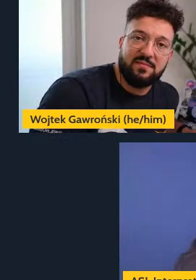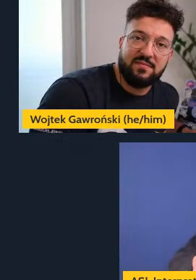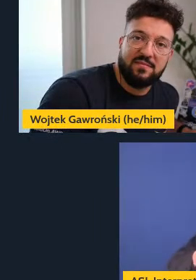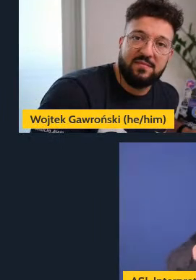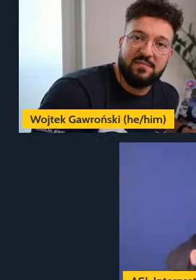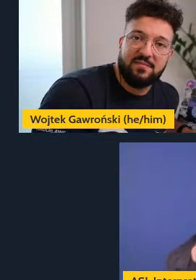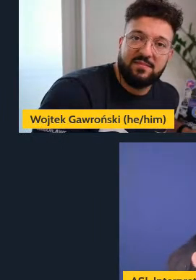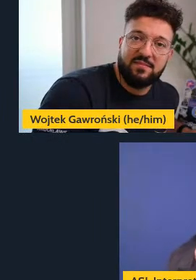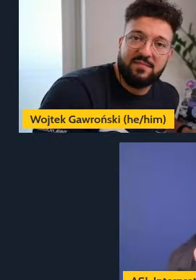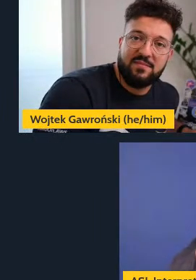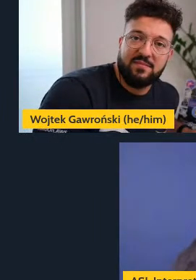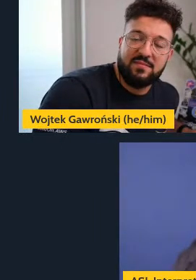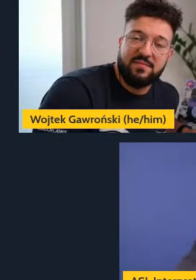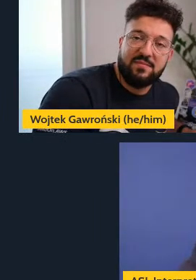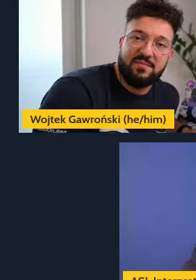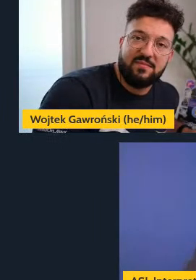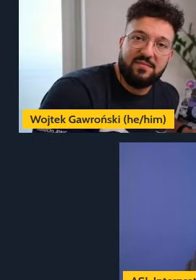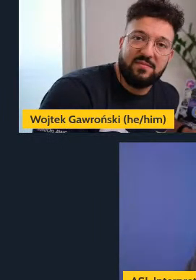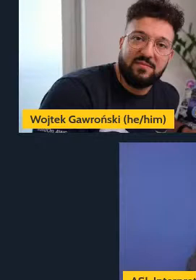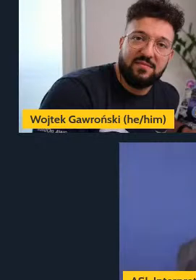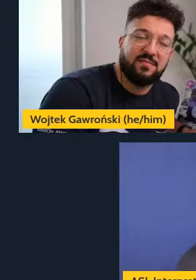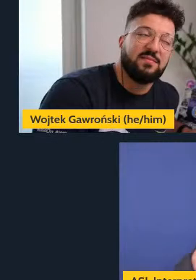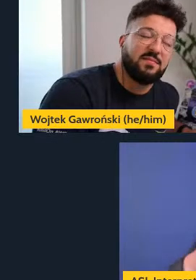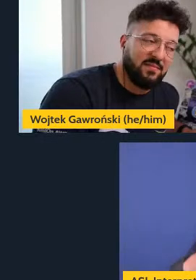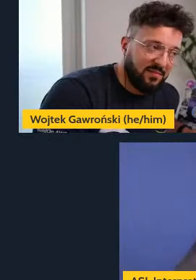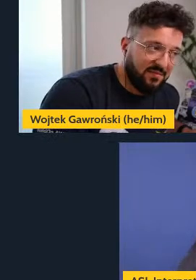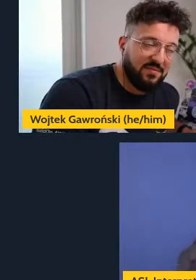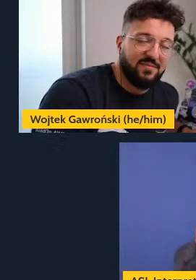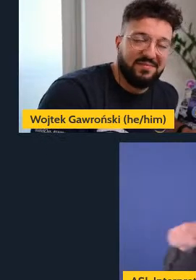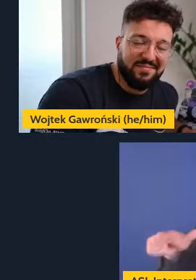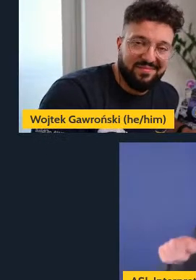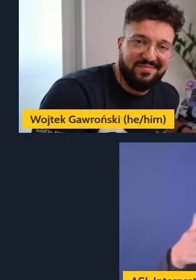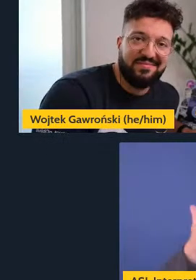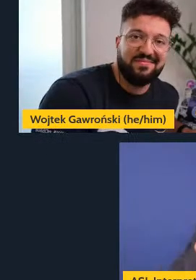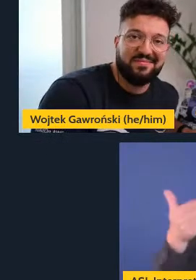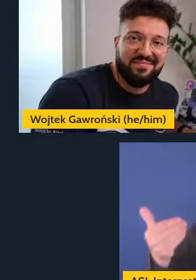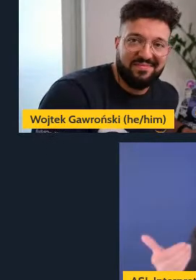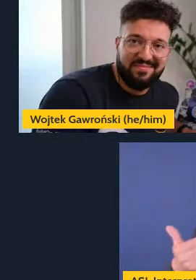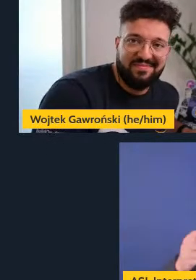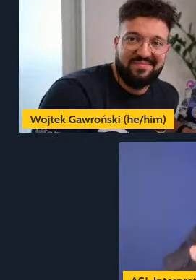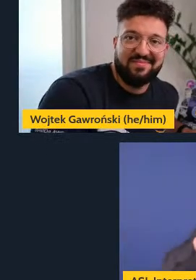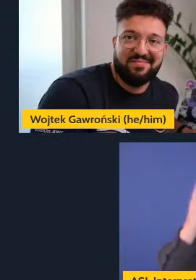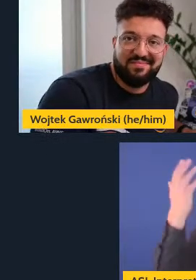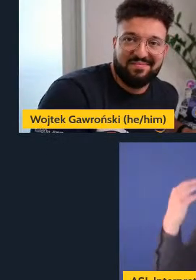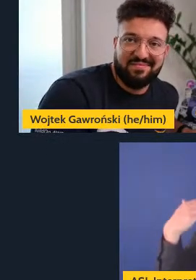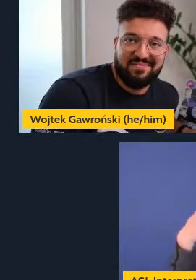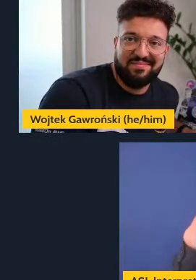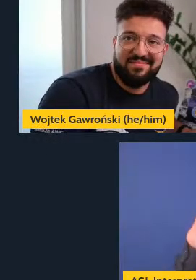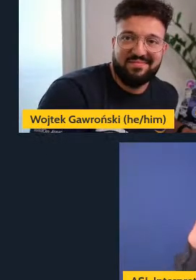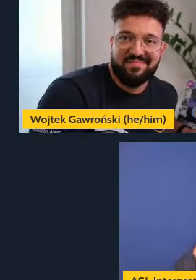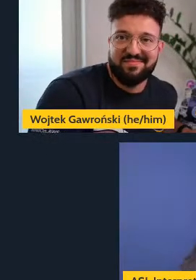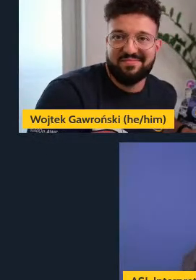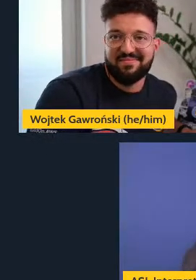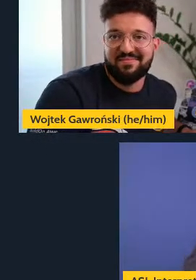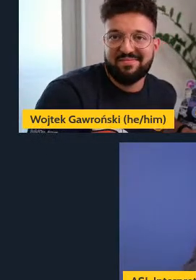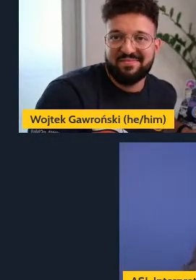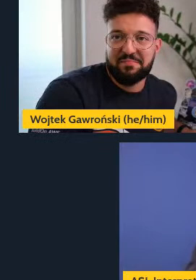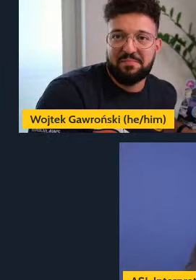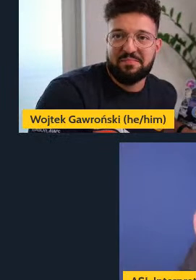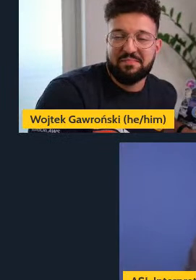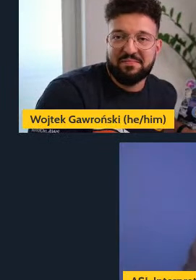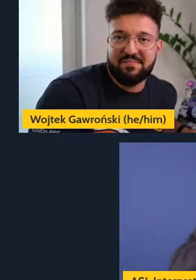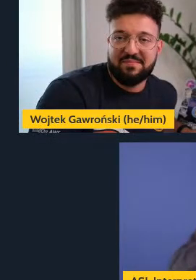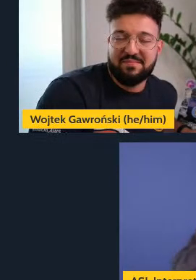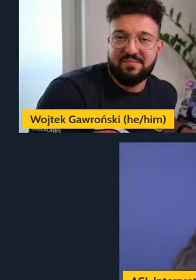at the programming language toolsets apart from Python. In the past 1 year, I recently changed my job. So in the past